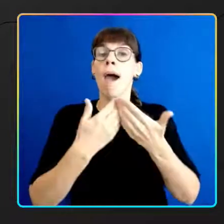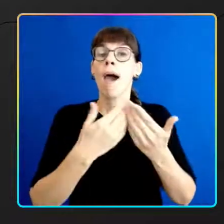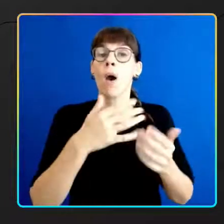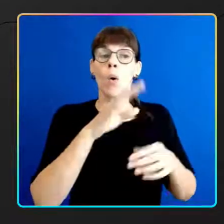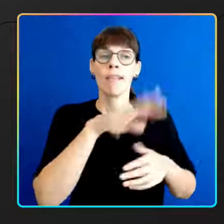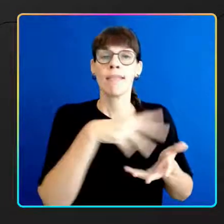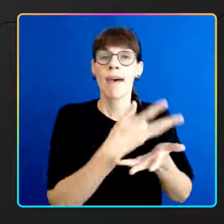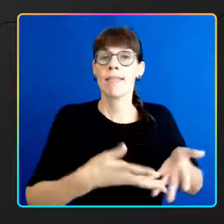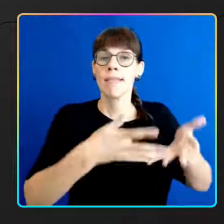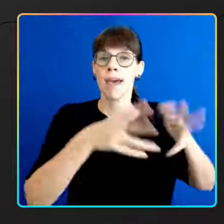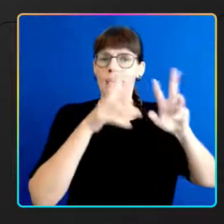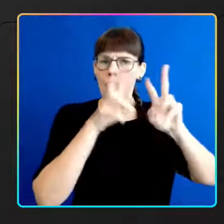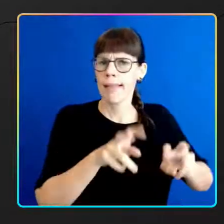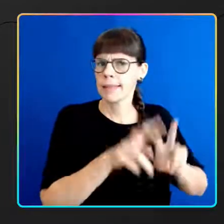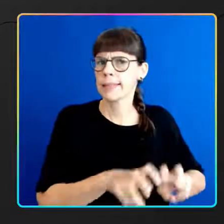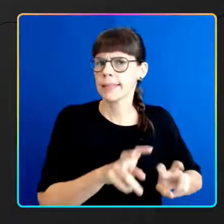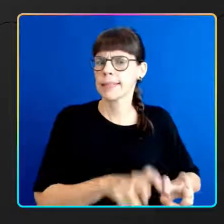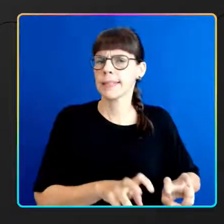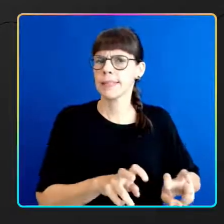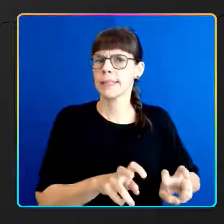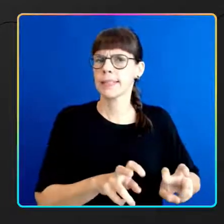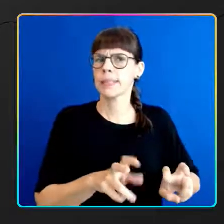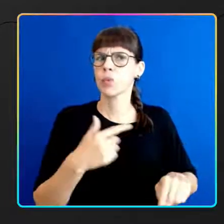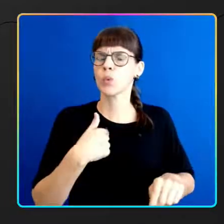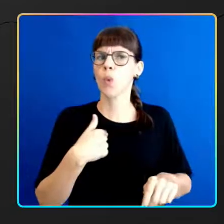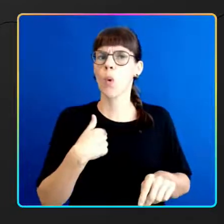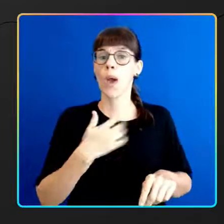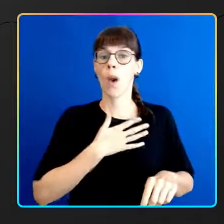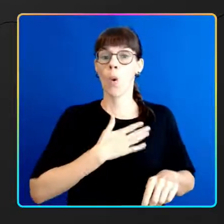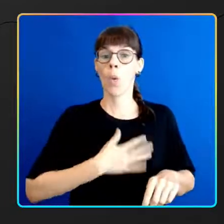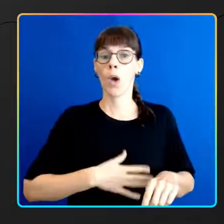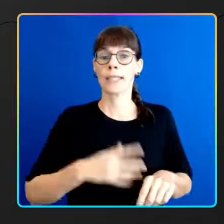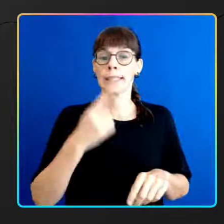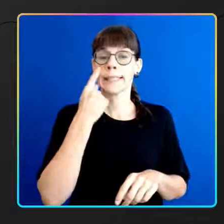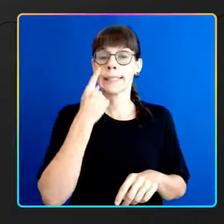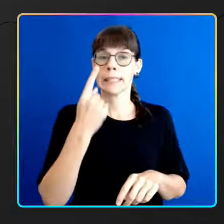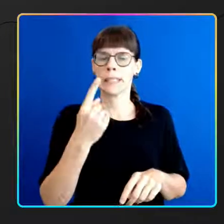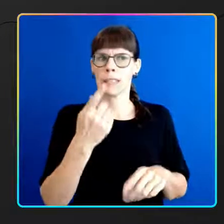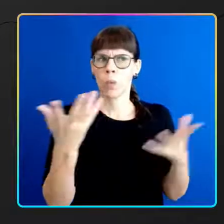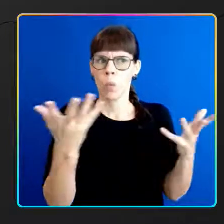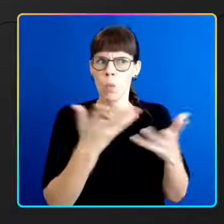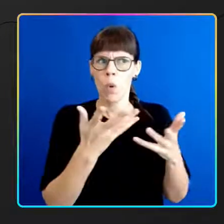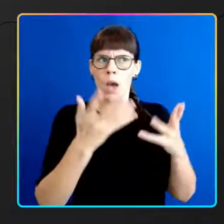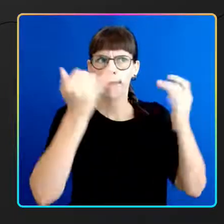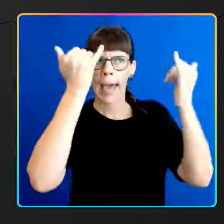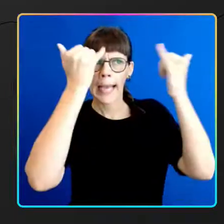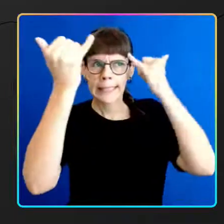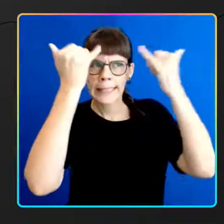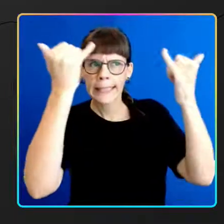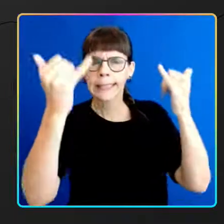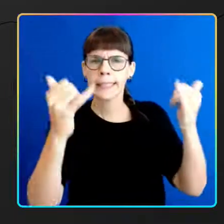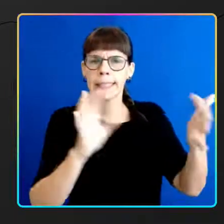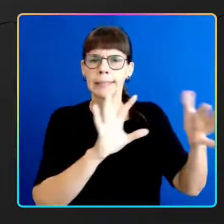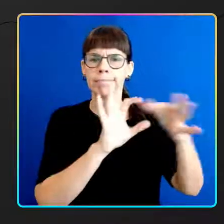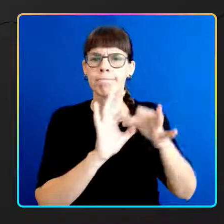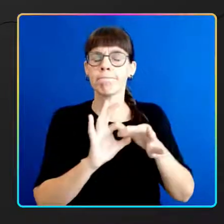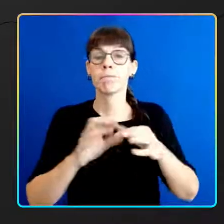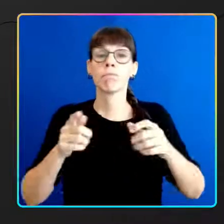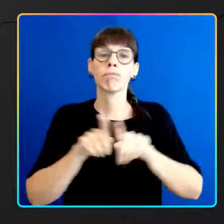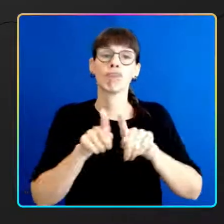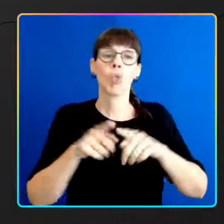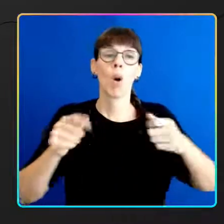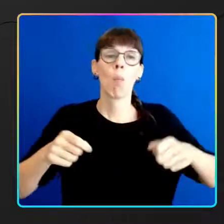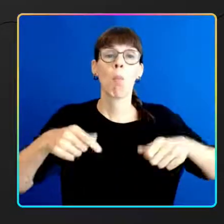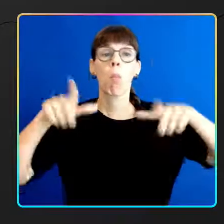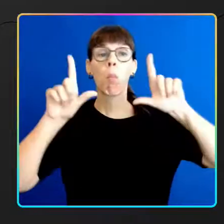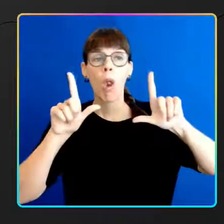always start with looking at the list of the idea that I have for writing a blog or creating video.